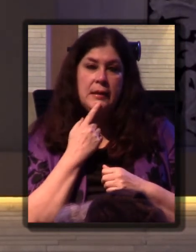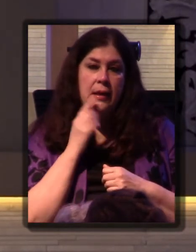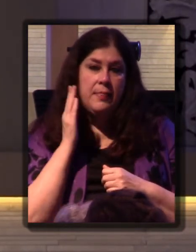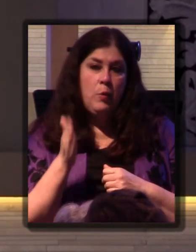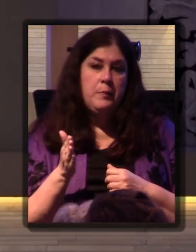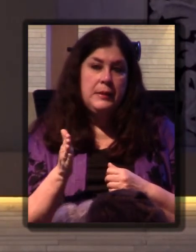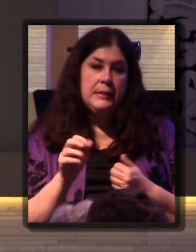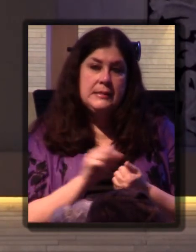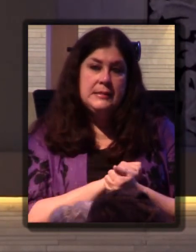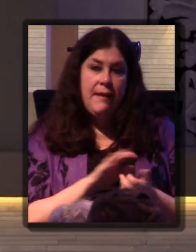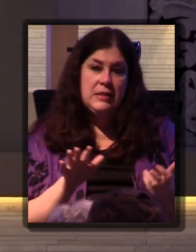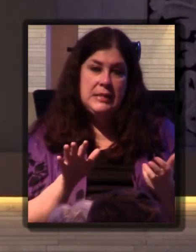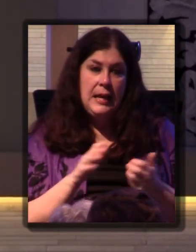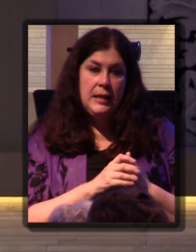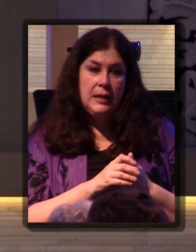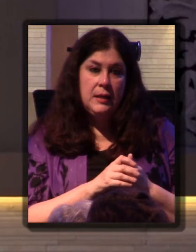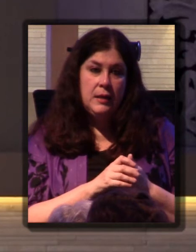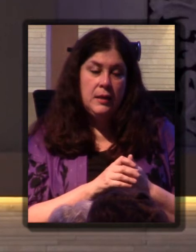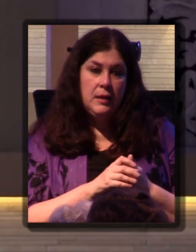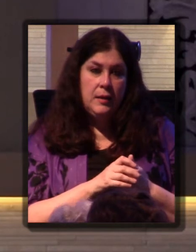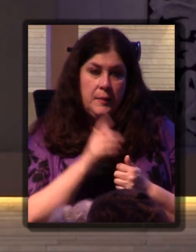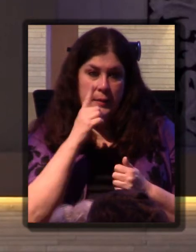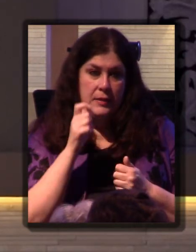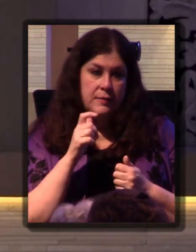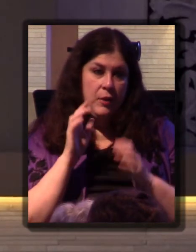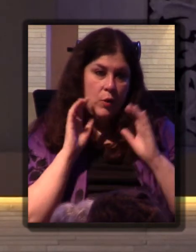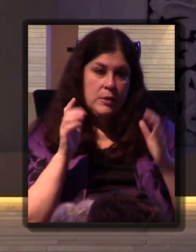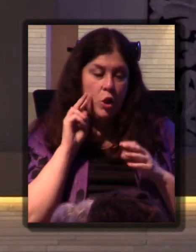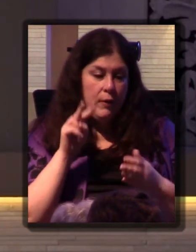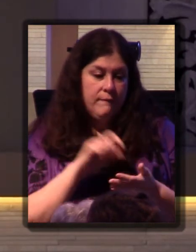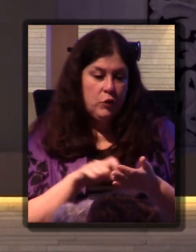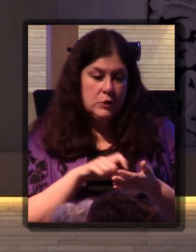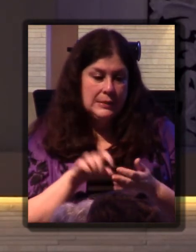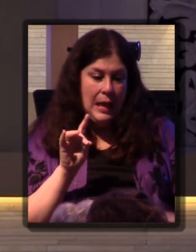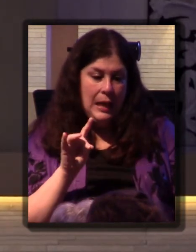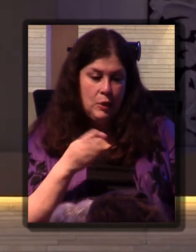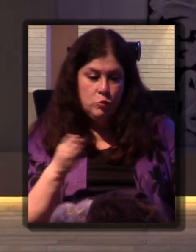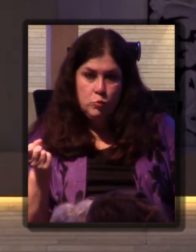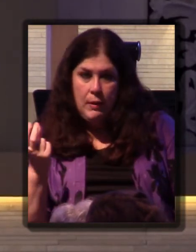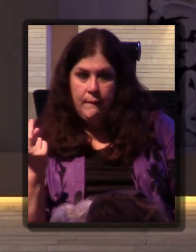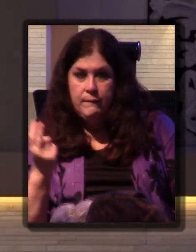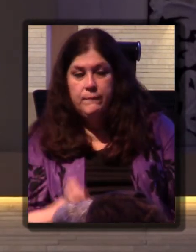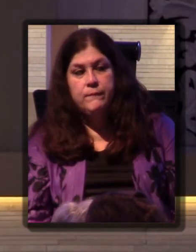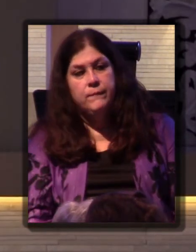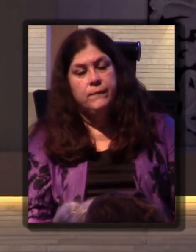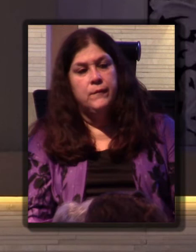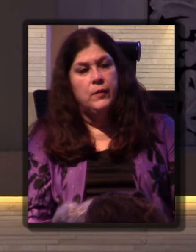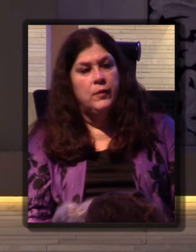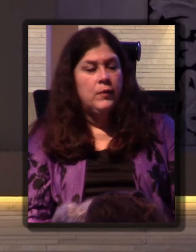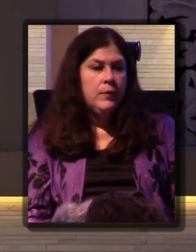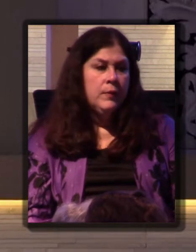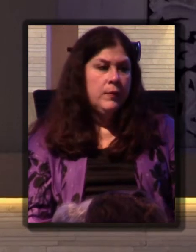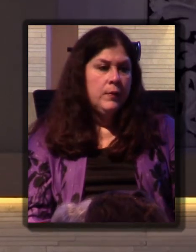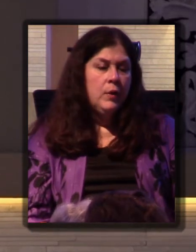says that they're going to be devastated by the Lord because of their pride. Look at verses 8 to 12.